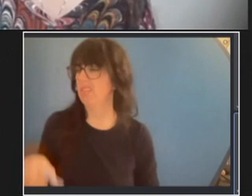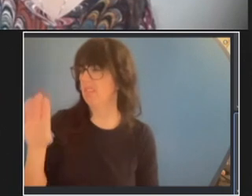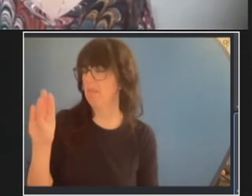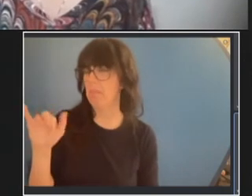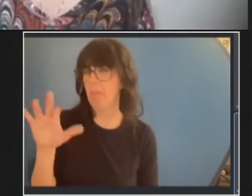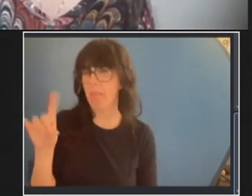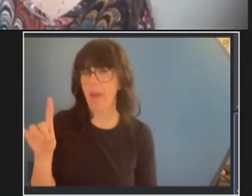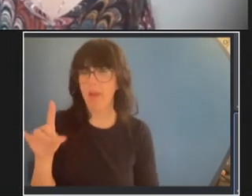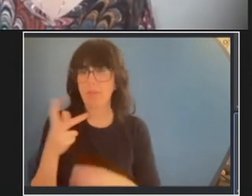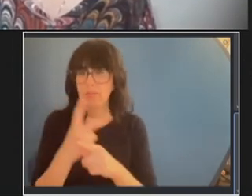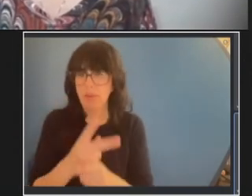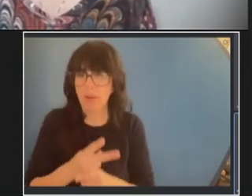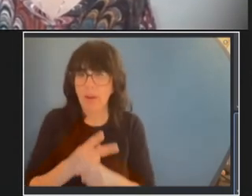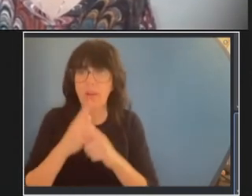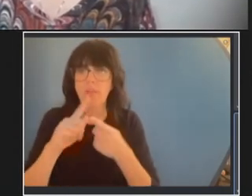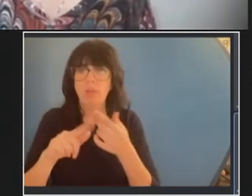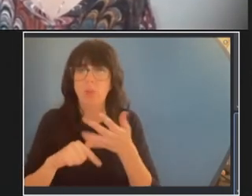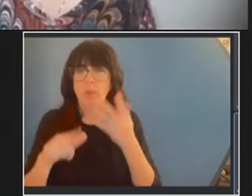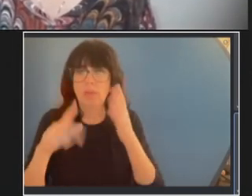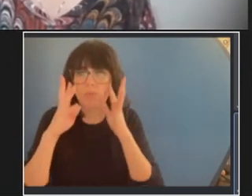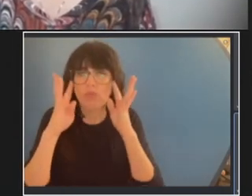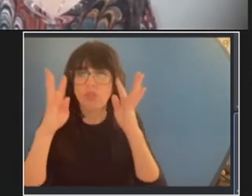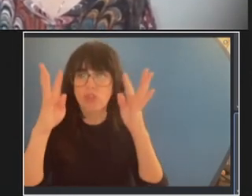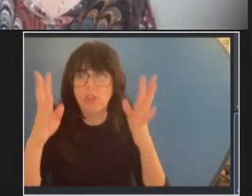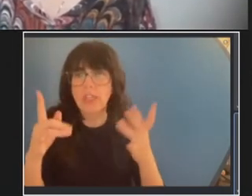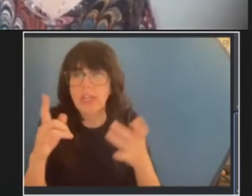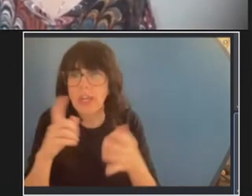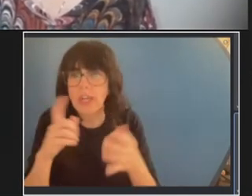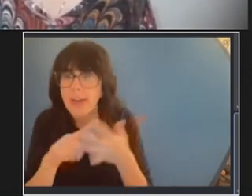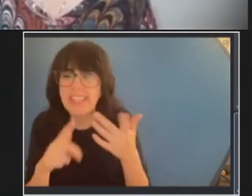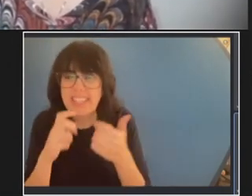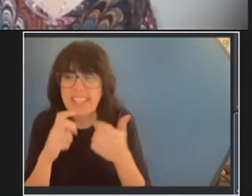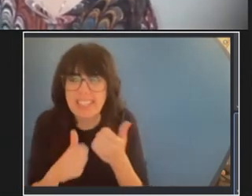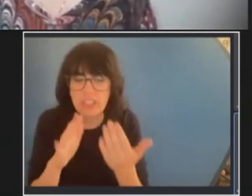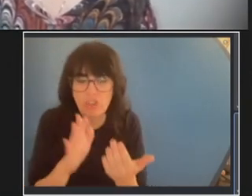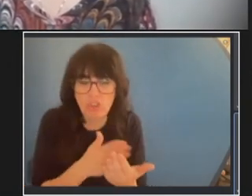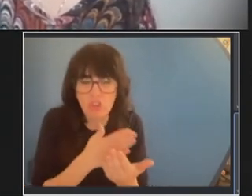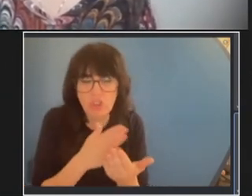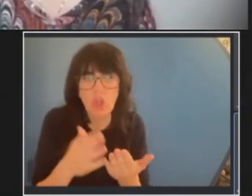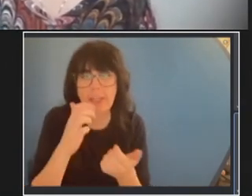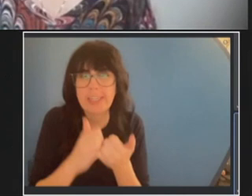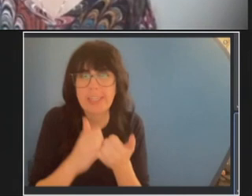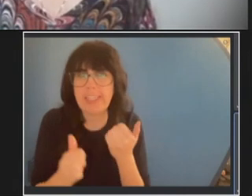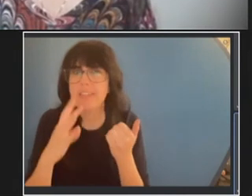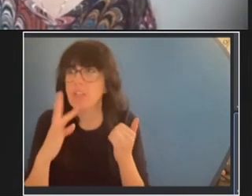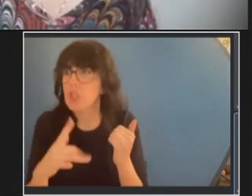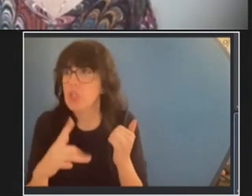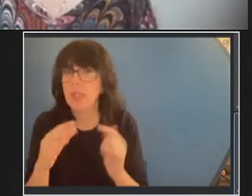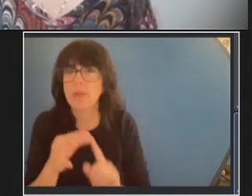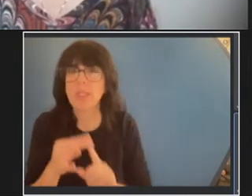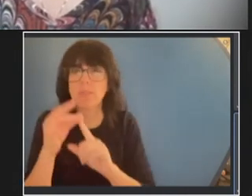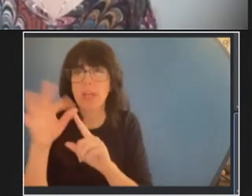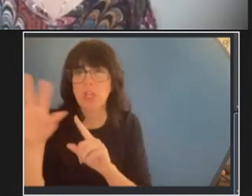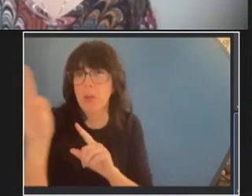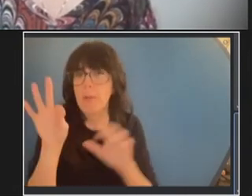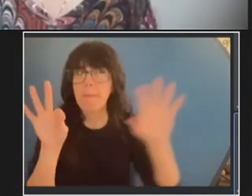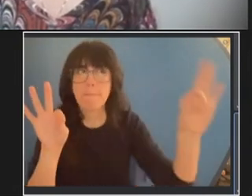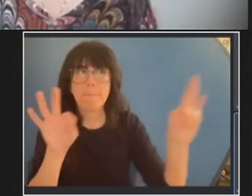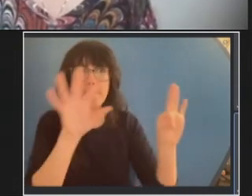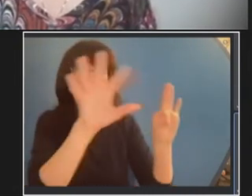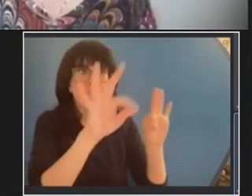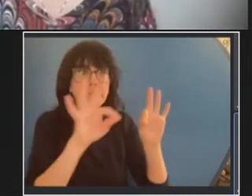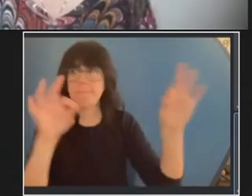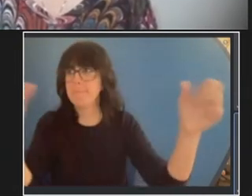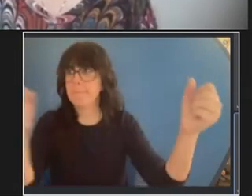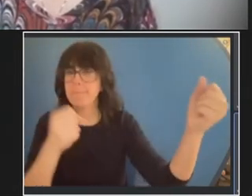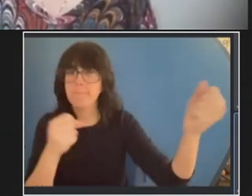March on Washington. Each song, each speaker. The speakers inspired, the singers